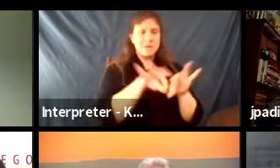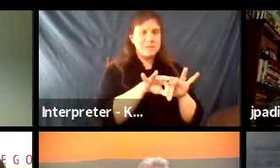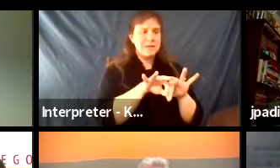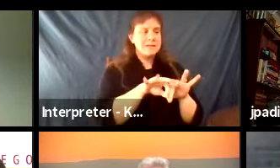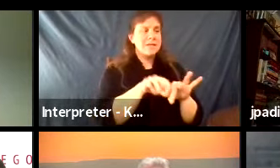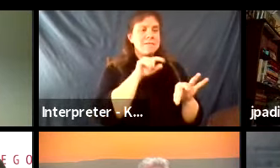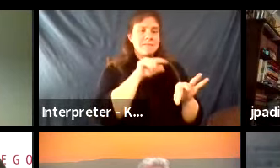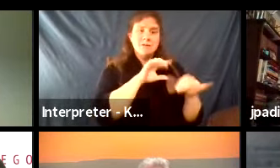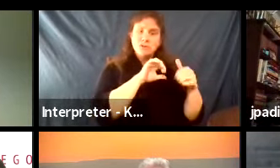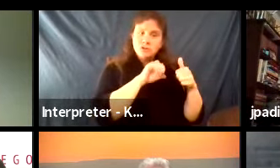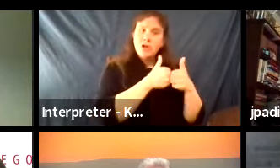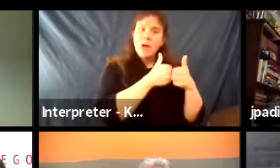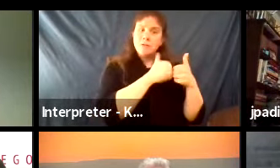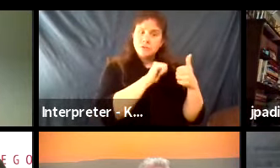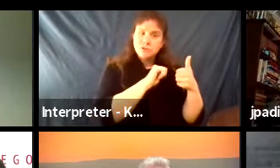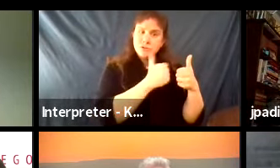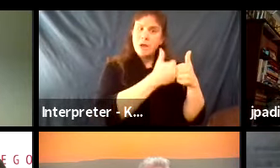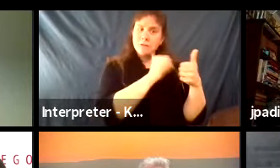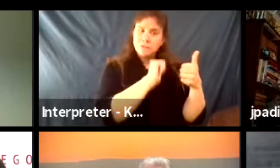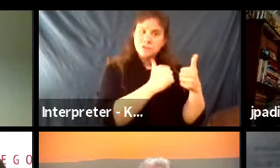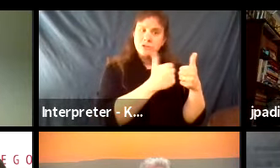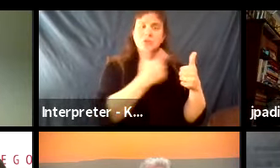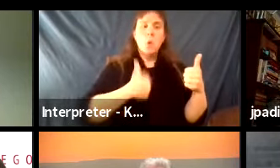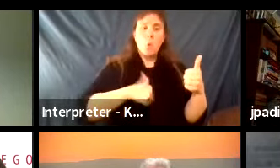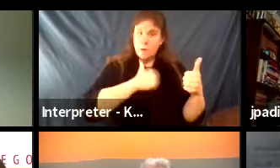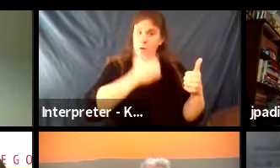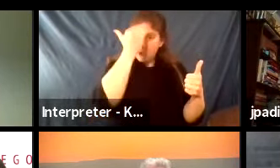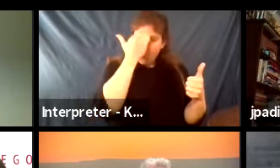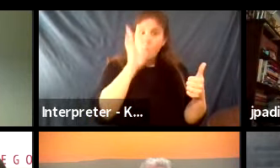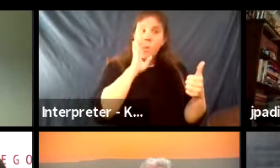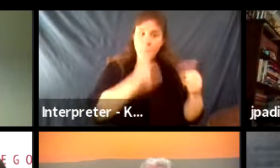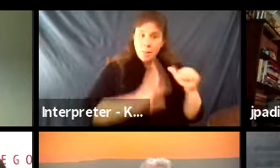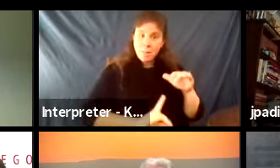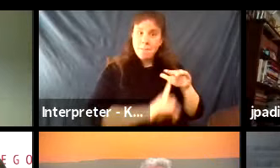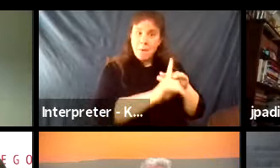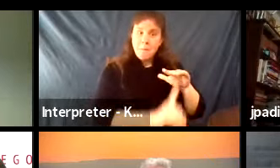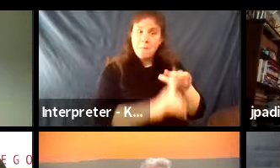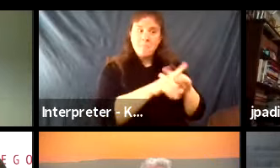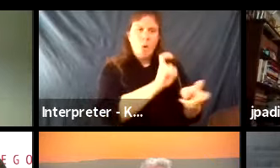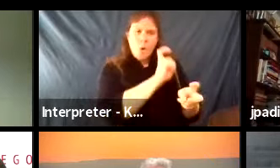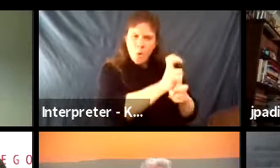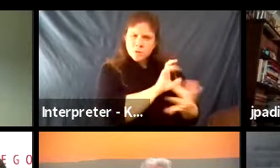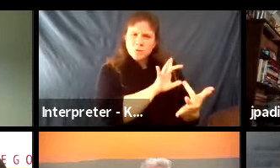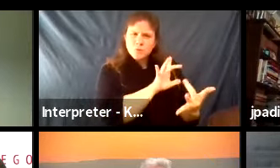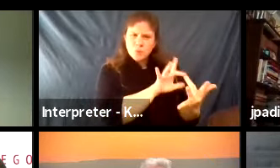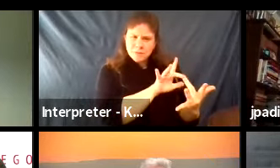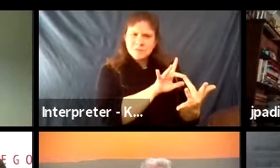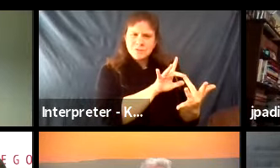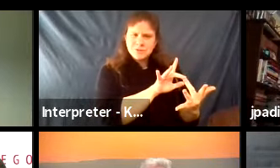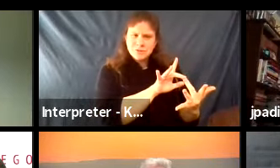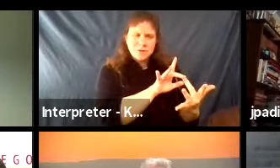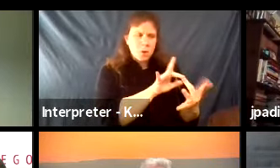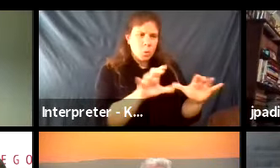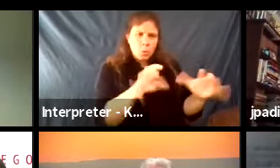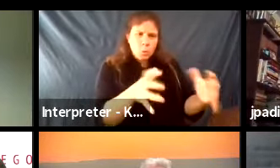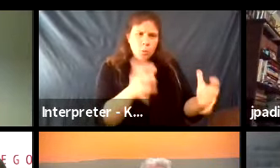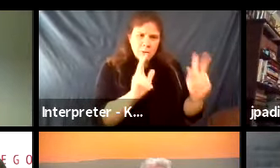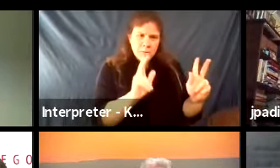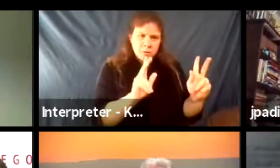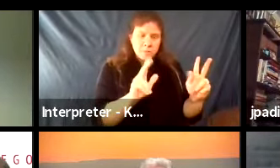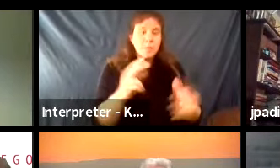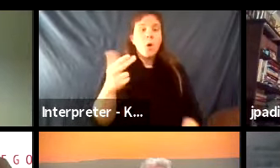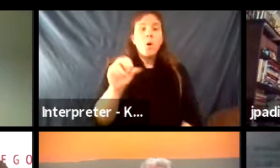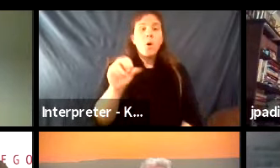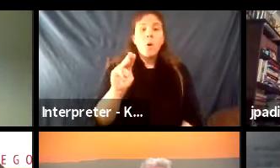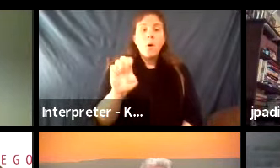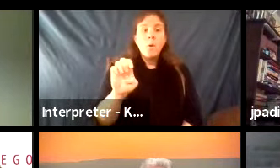challenges that we've known about. We know this is a hard to reach population. We haven't even talked about how to get to homebound folks. You know, Cal